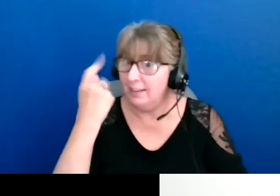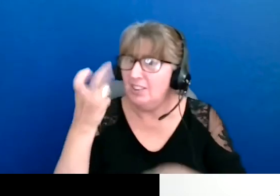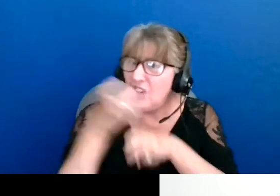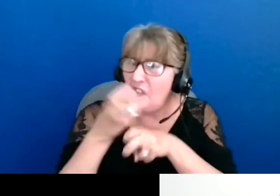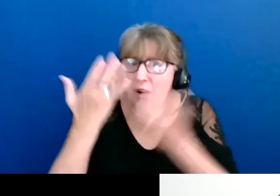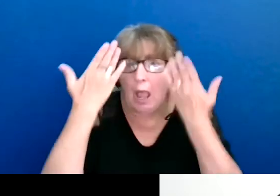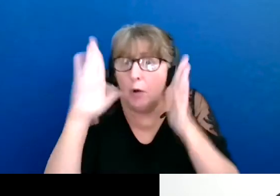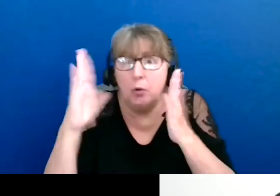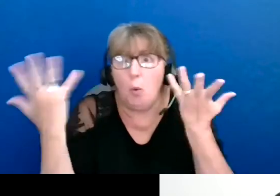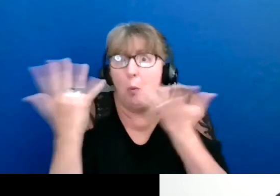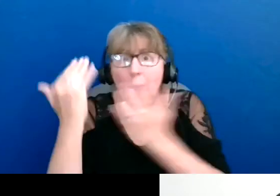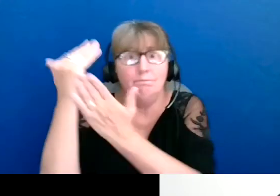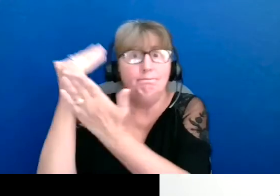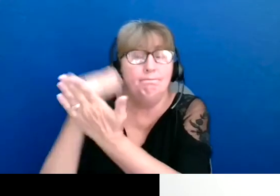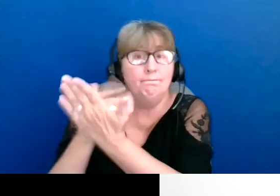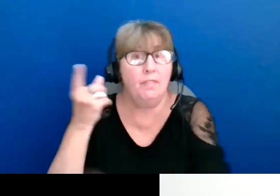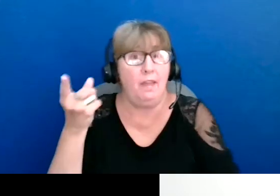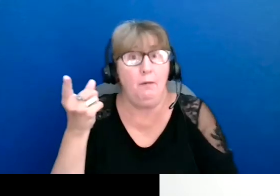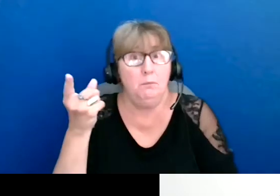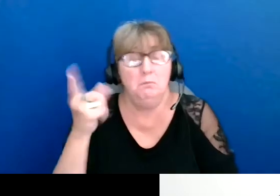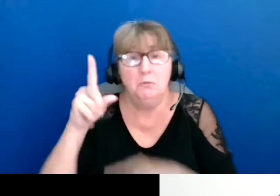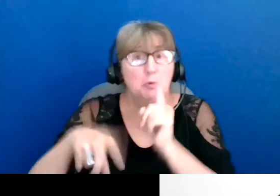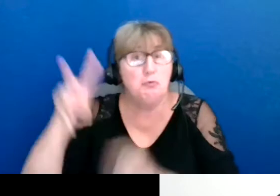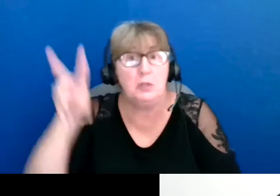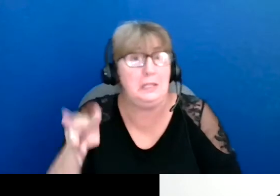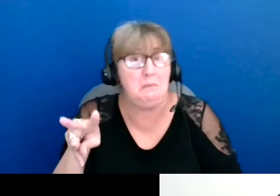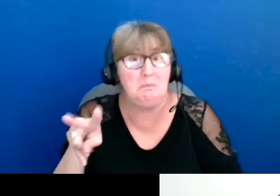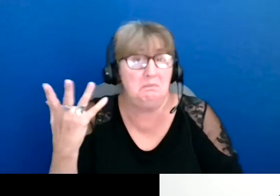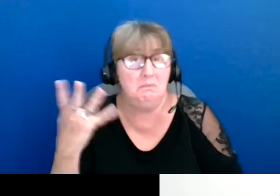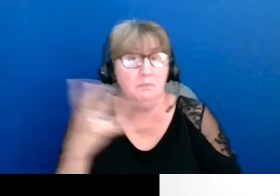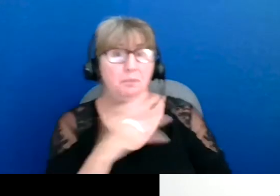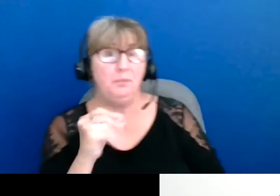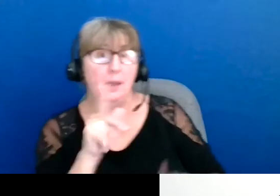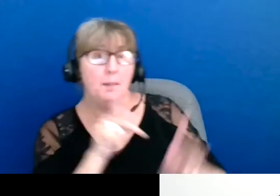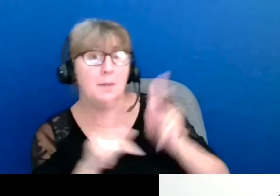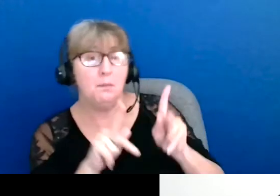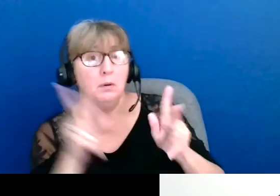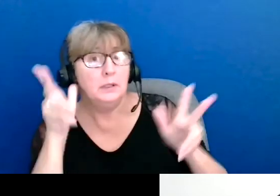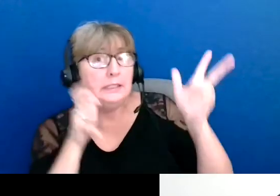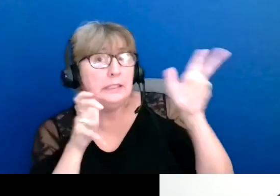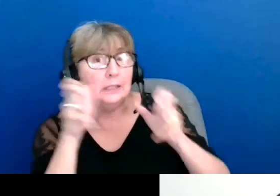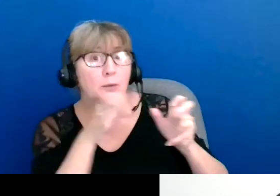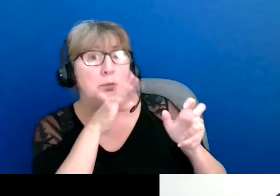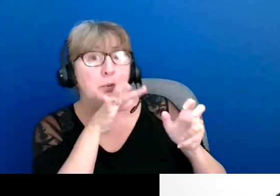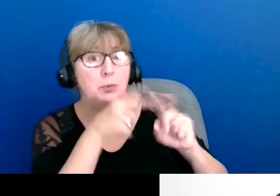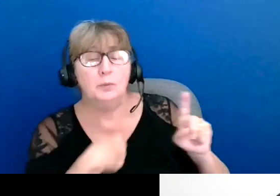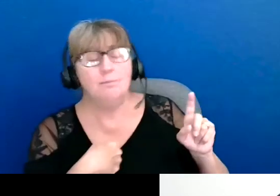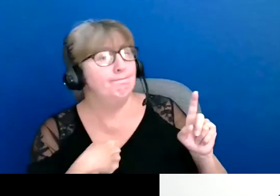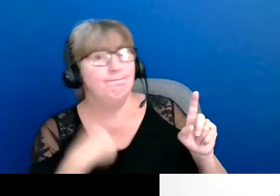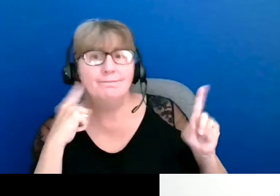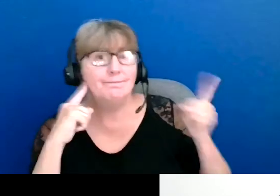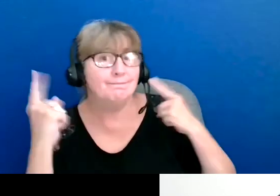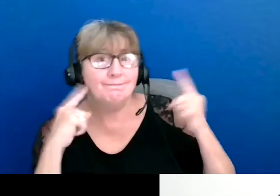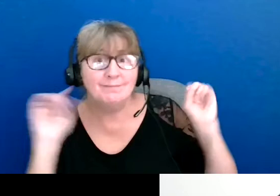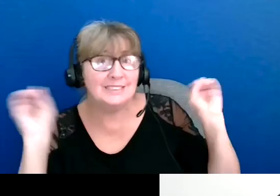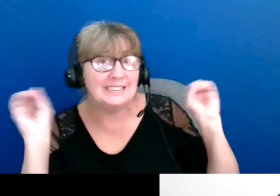I couldn't read the menu. I also couldn't hear people describing food at the cafeteria. So